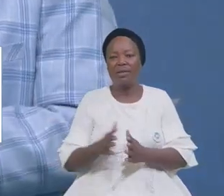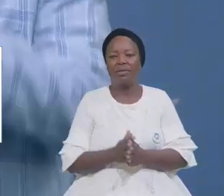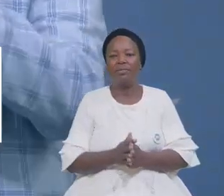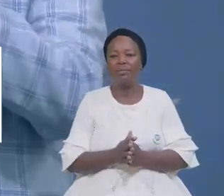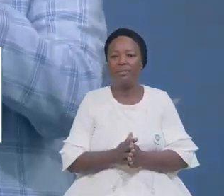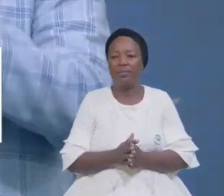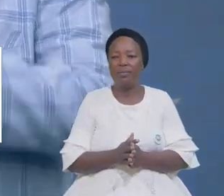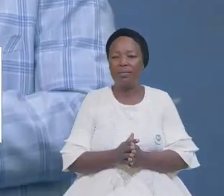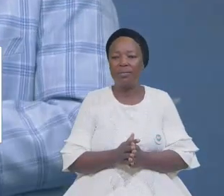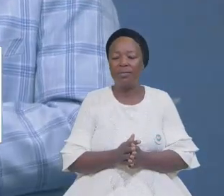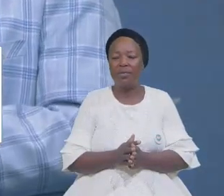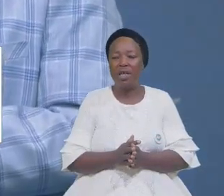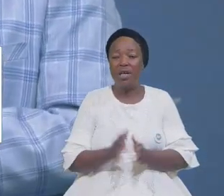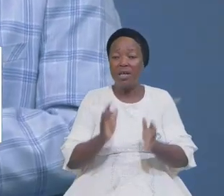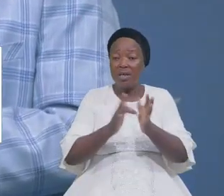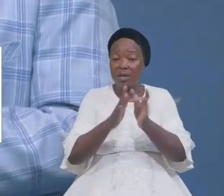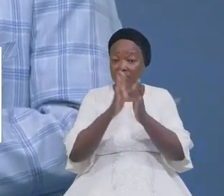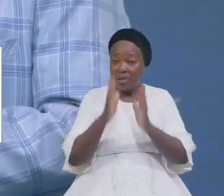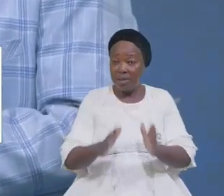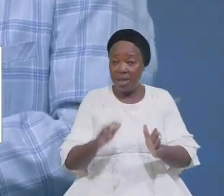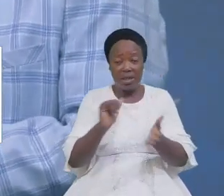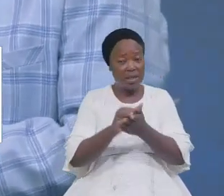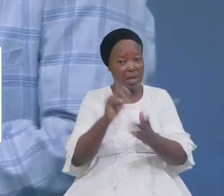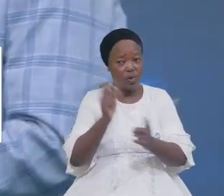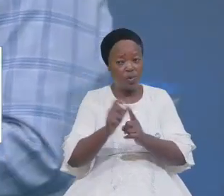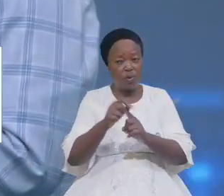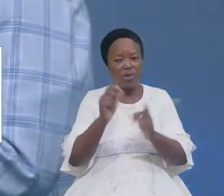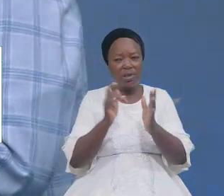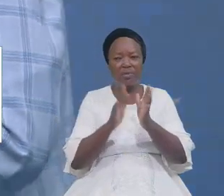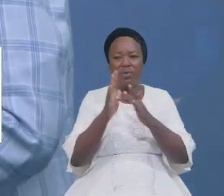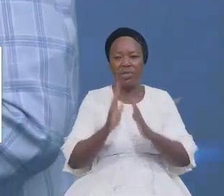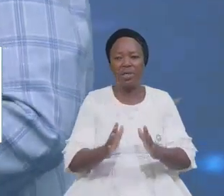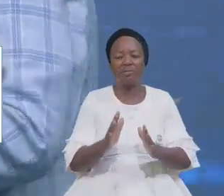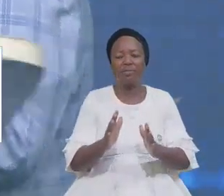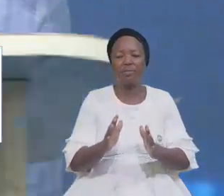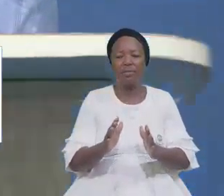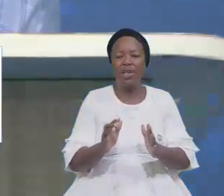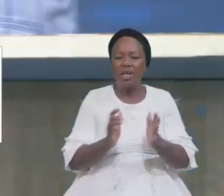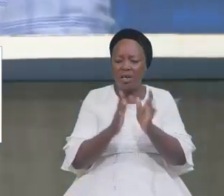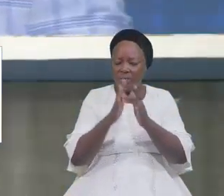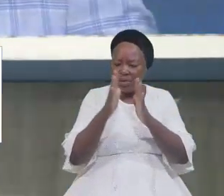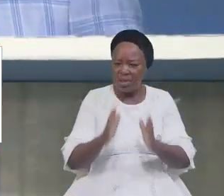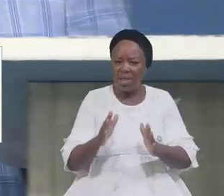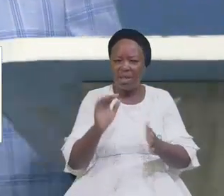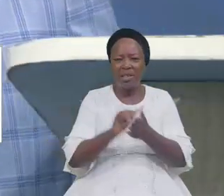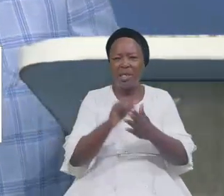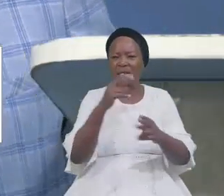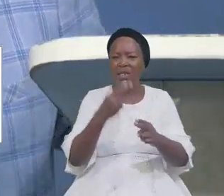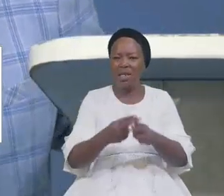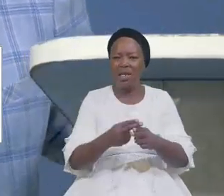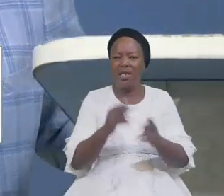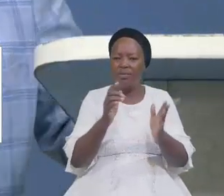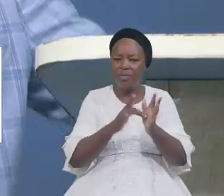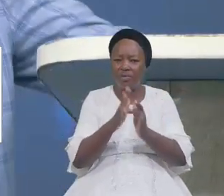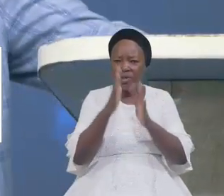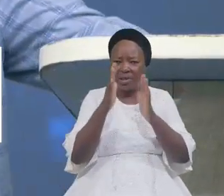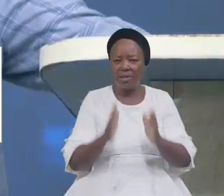Christian, that word Christian. Christian, that name